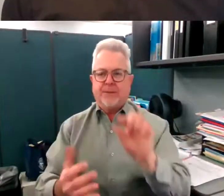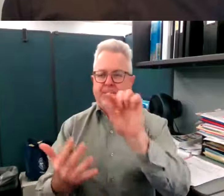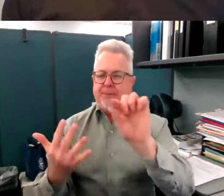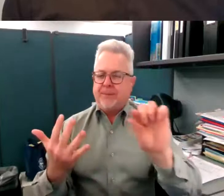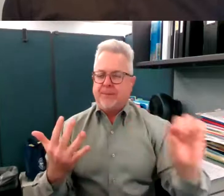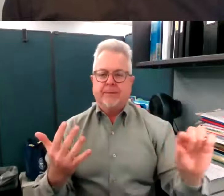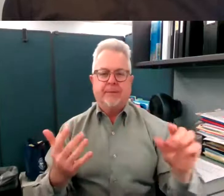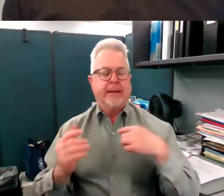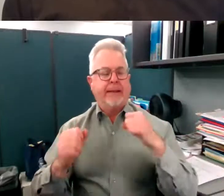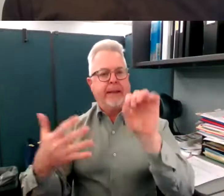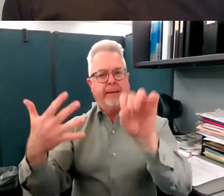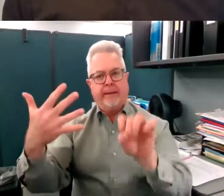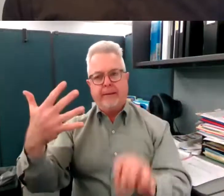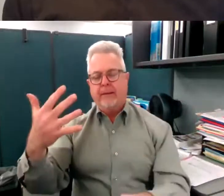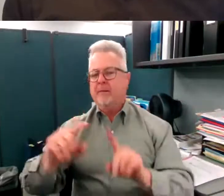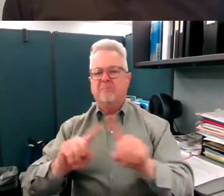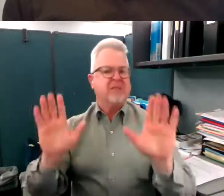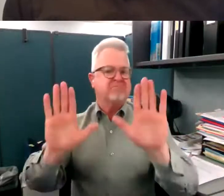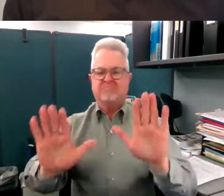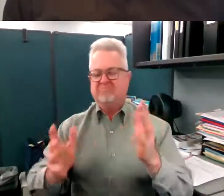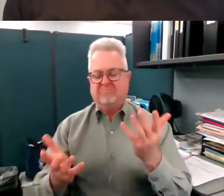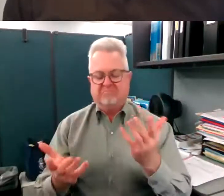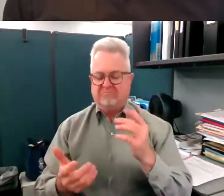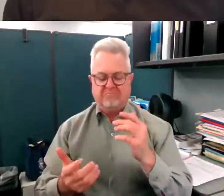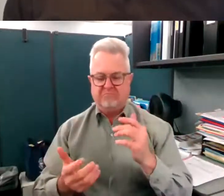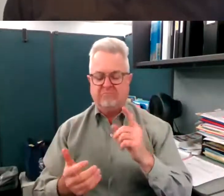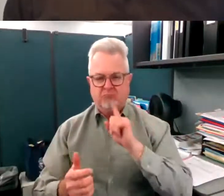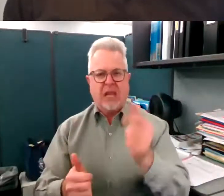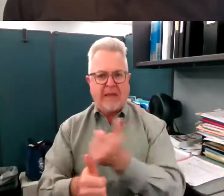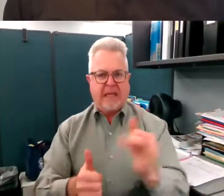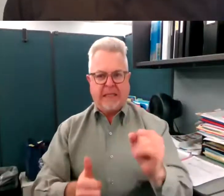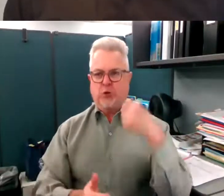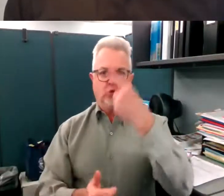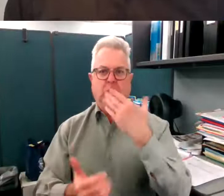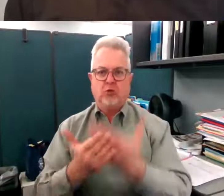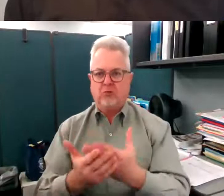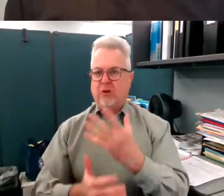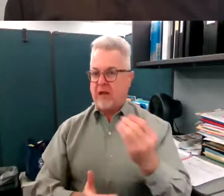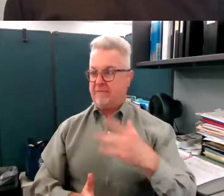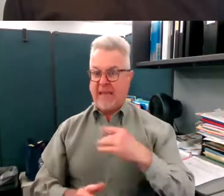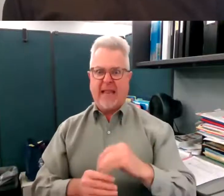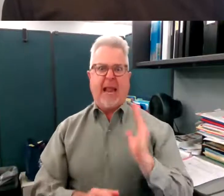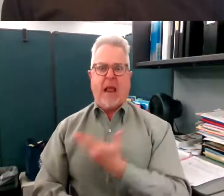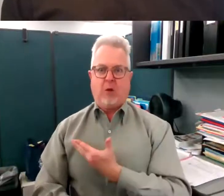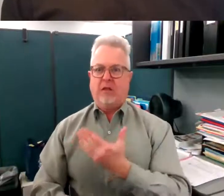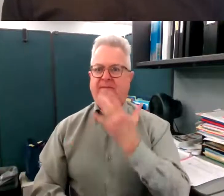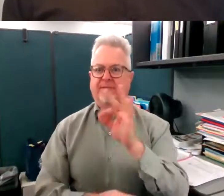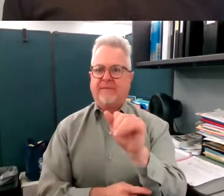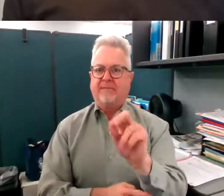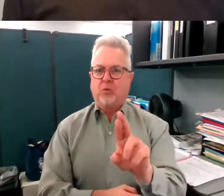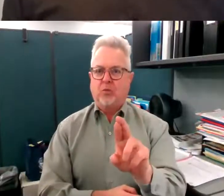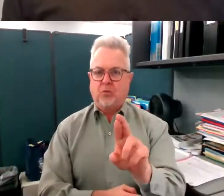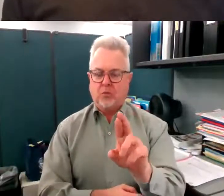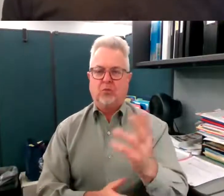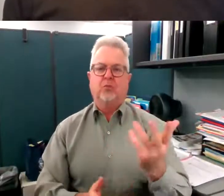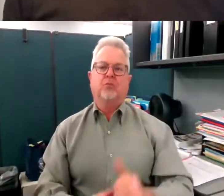is aware. There's a number of other smaller issues that I'm not going to detail at this point, but just know that everything's going